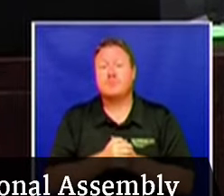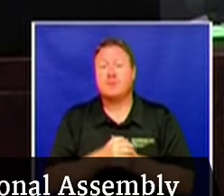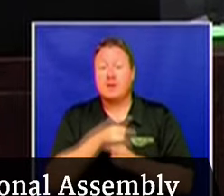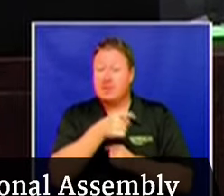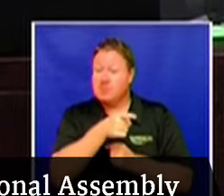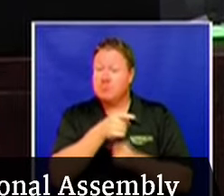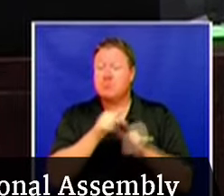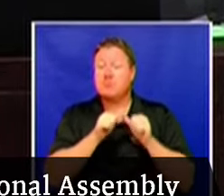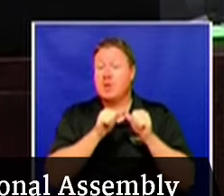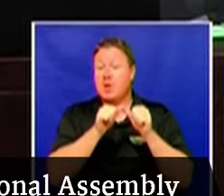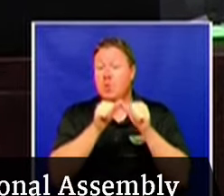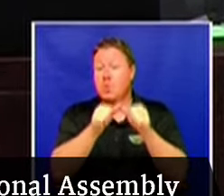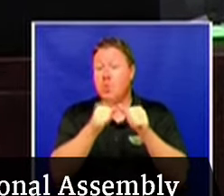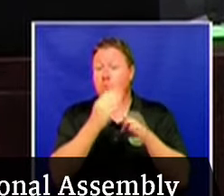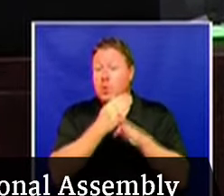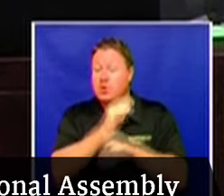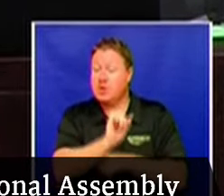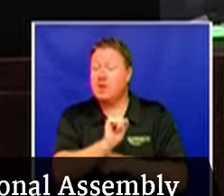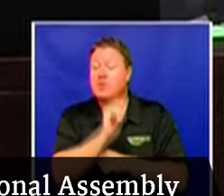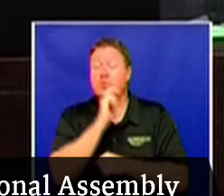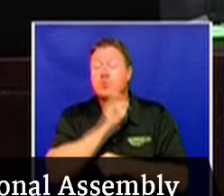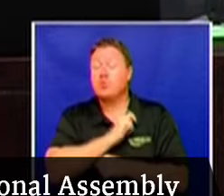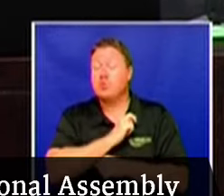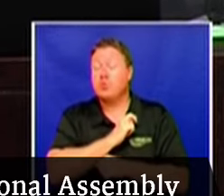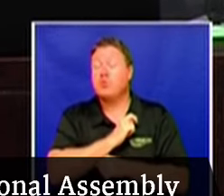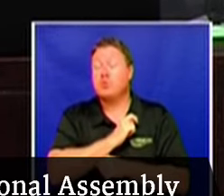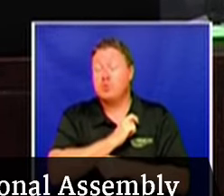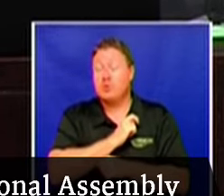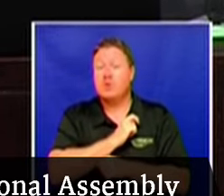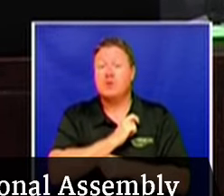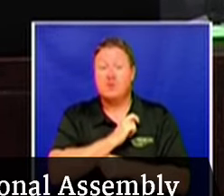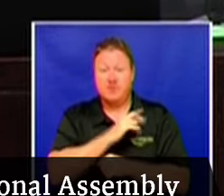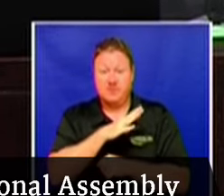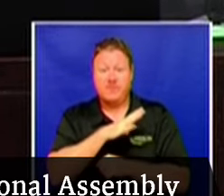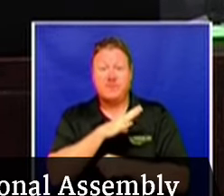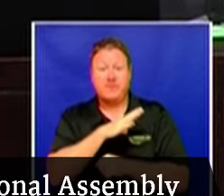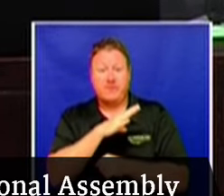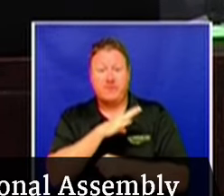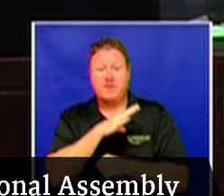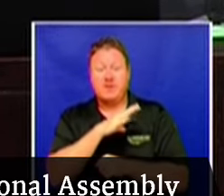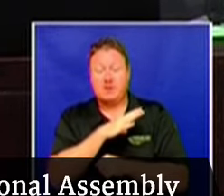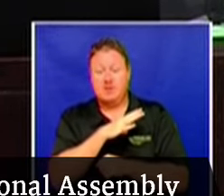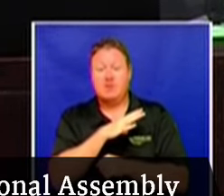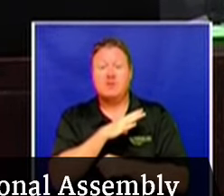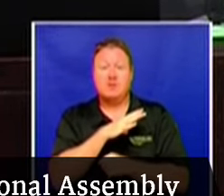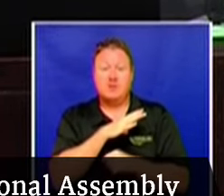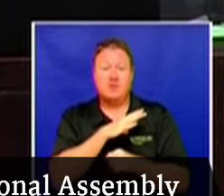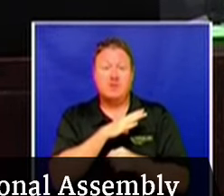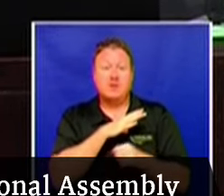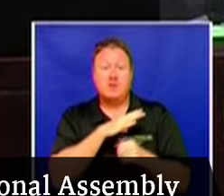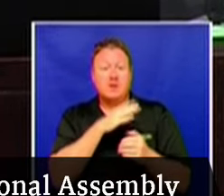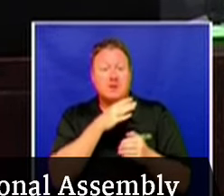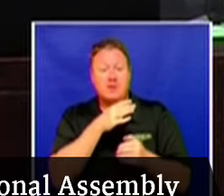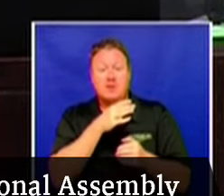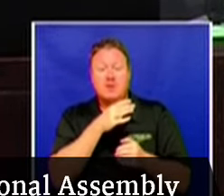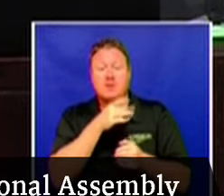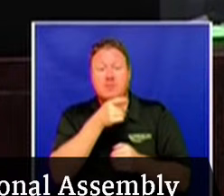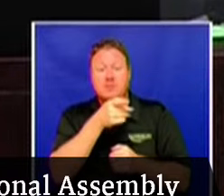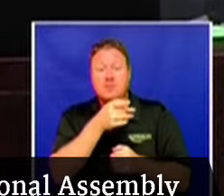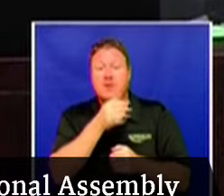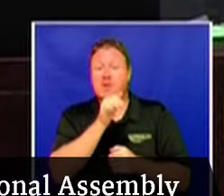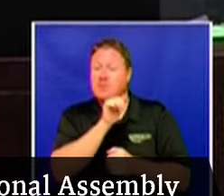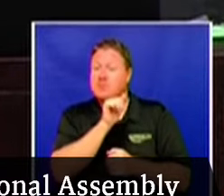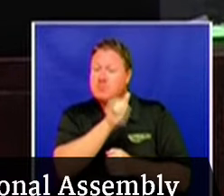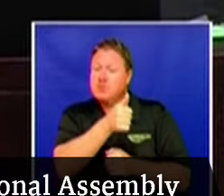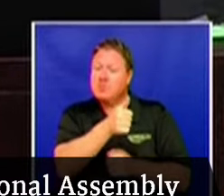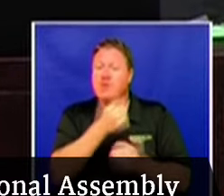am sure that they will come to deal with whatever case, small, medium, or